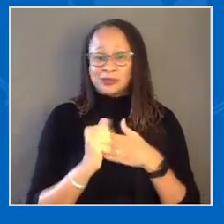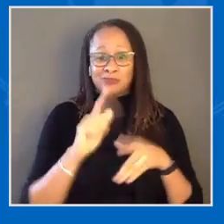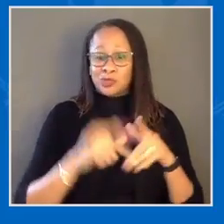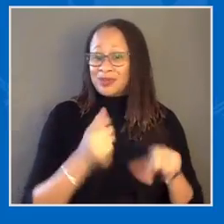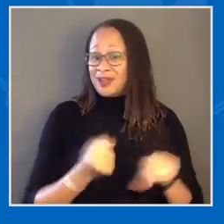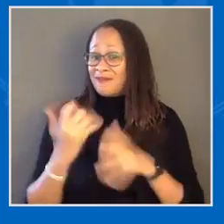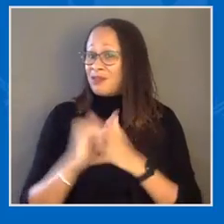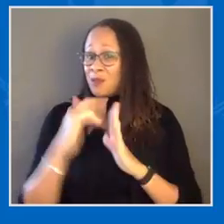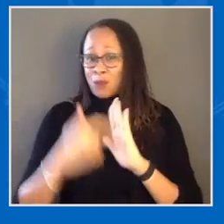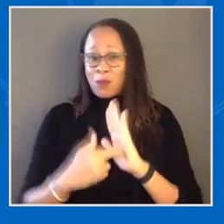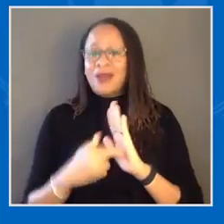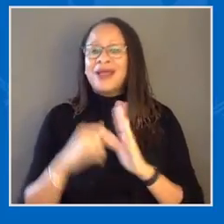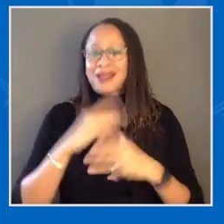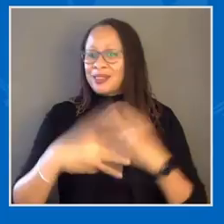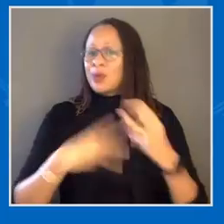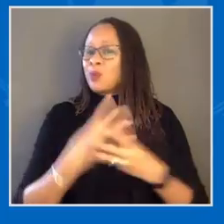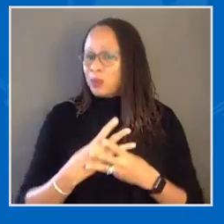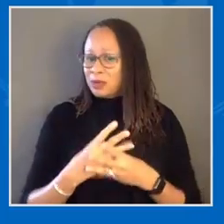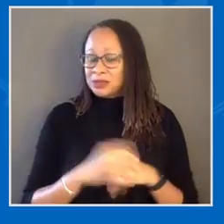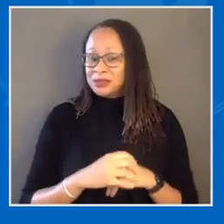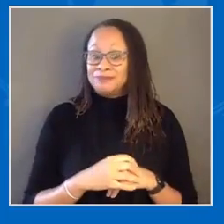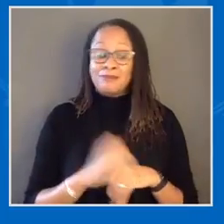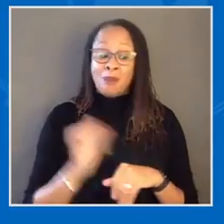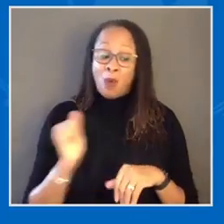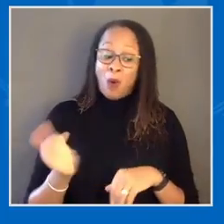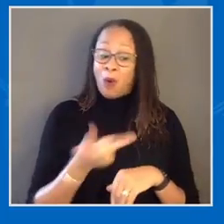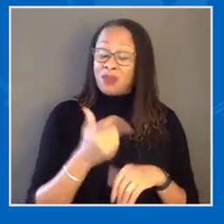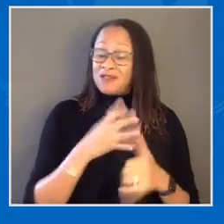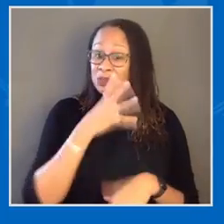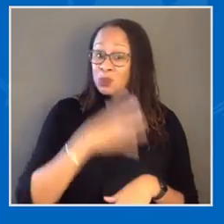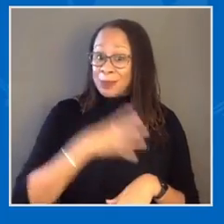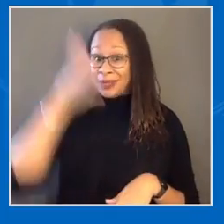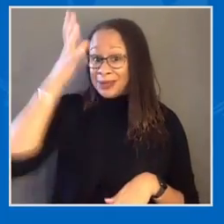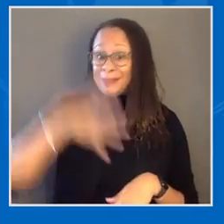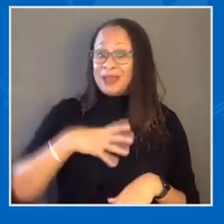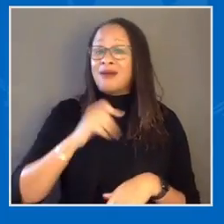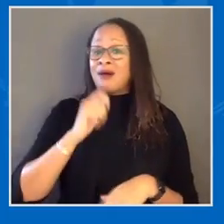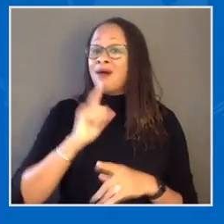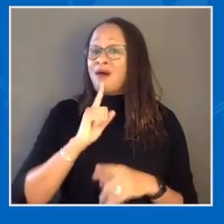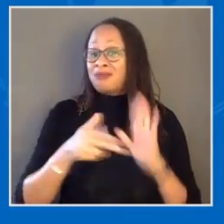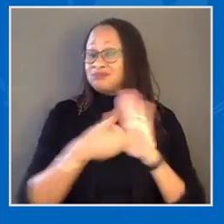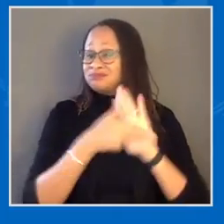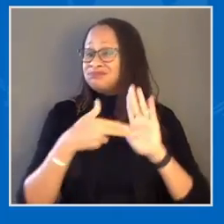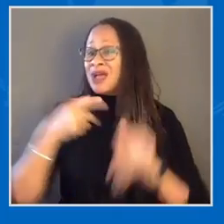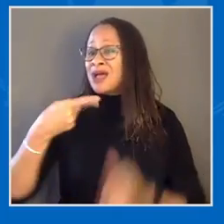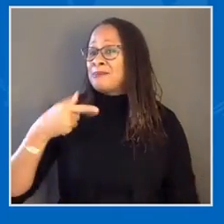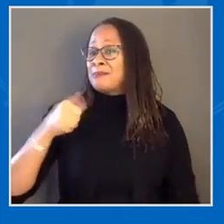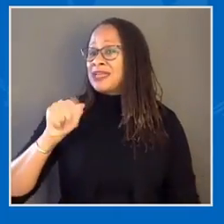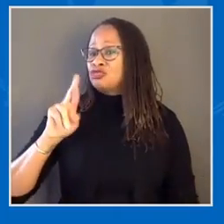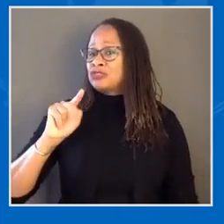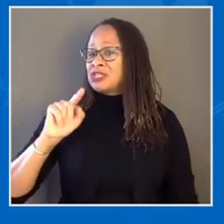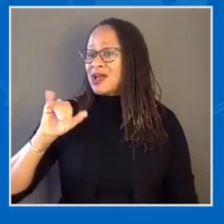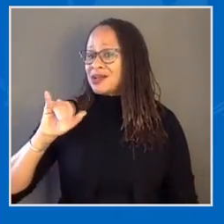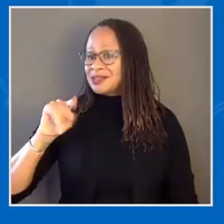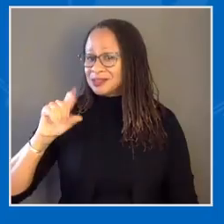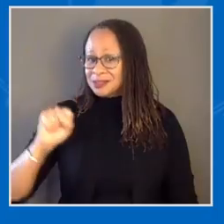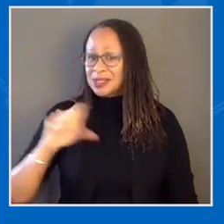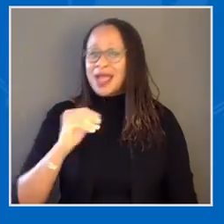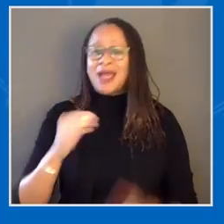world. These women and men are patriots and public servants to their